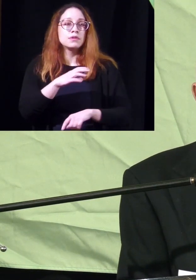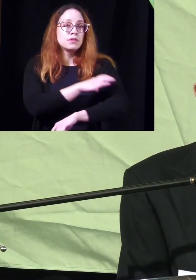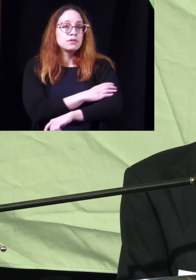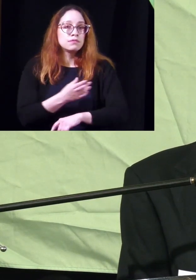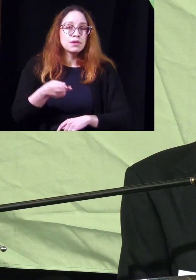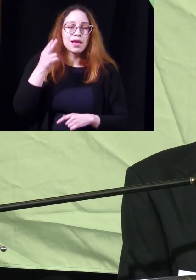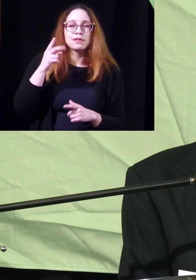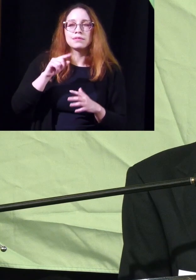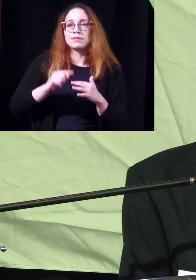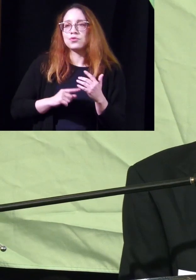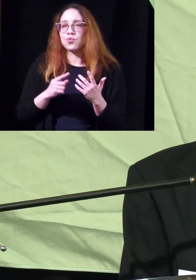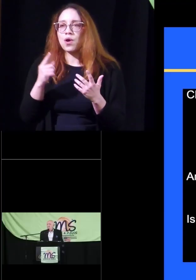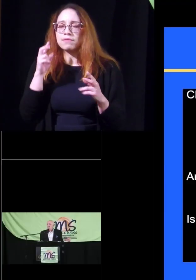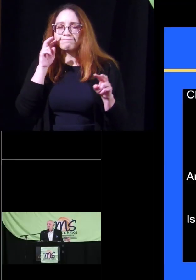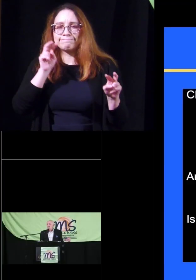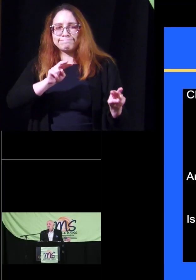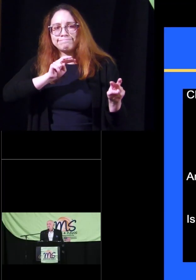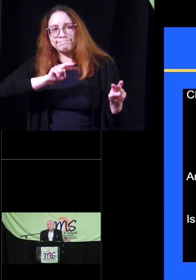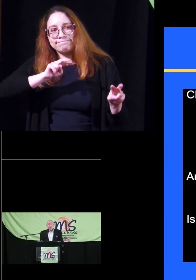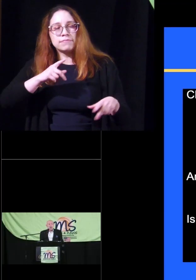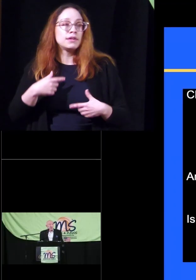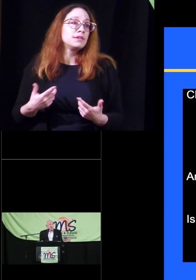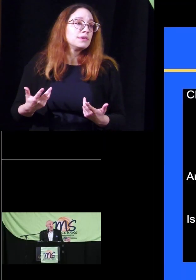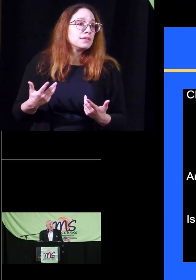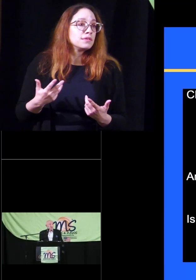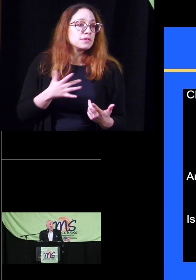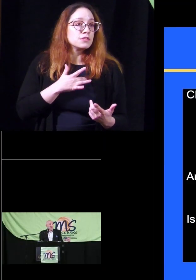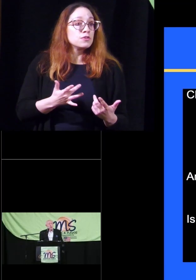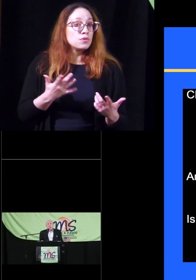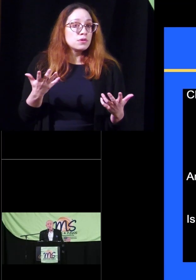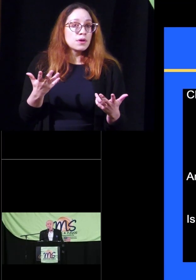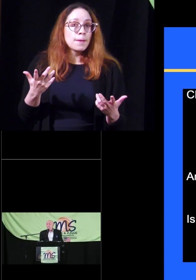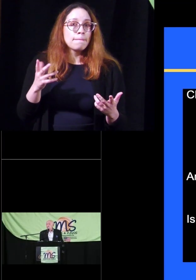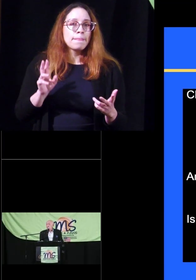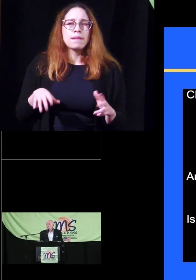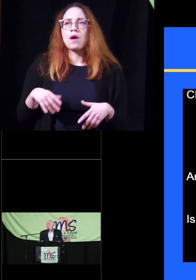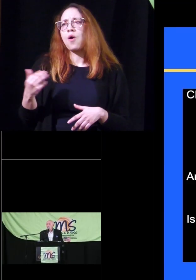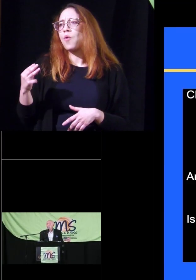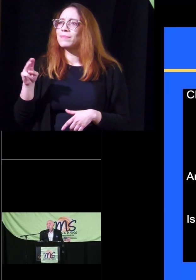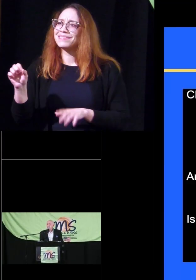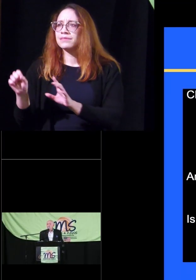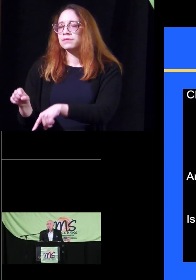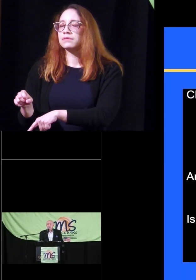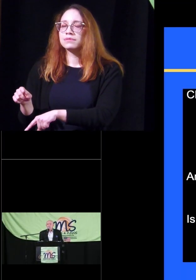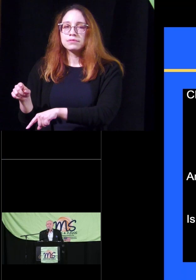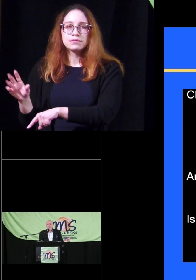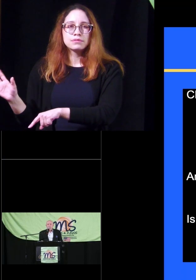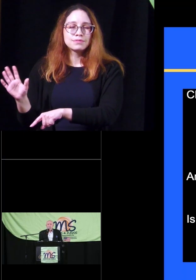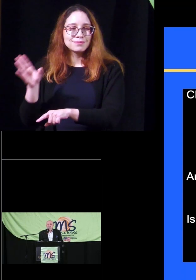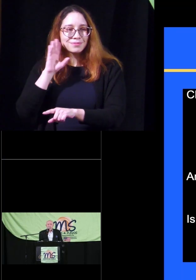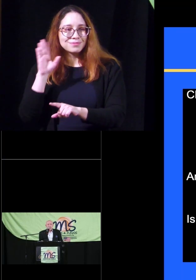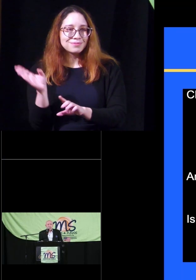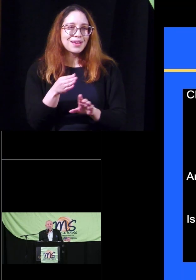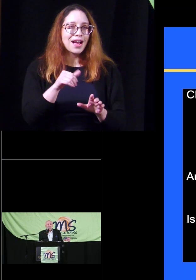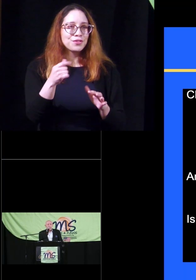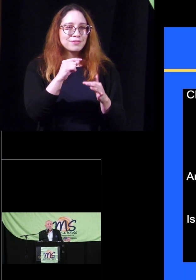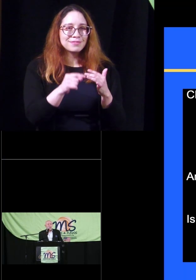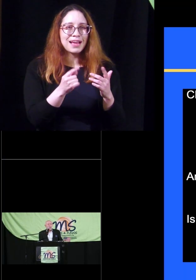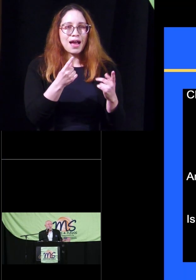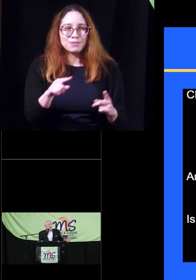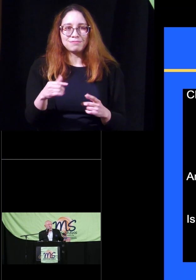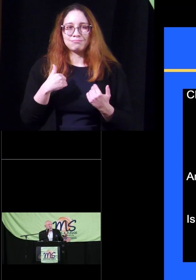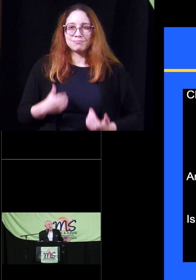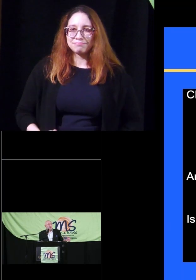So we have to be always alert to that, because the tendency oftentimes is for people to say, oh, it's the MS. We have to be alert that there could be other things going